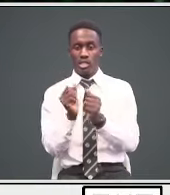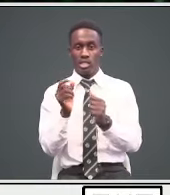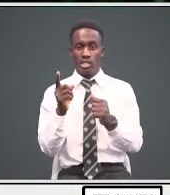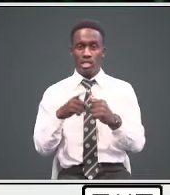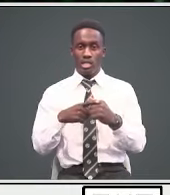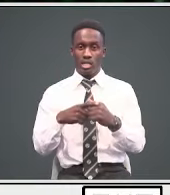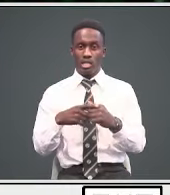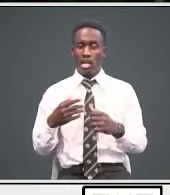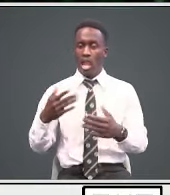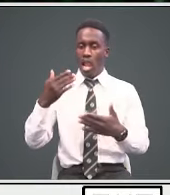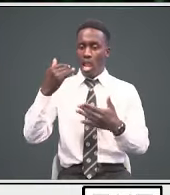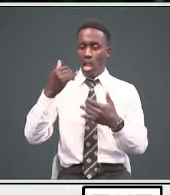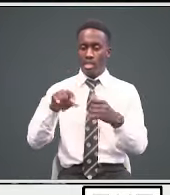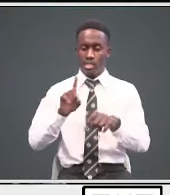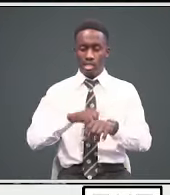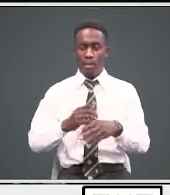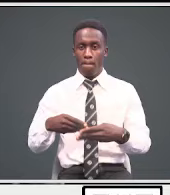our dividends.